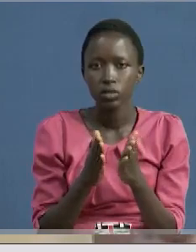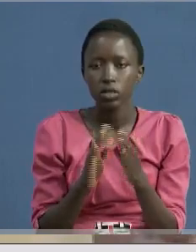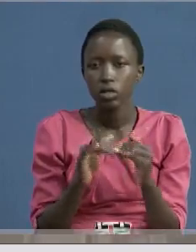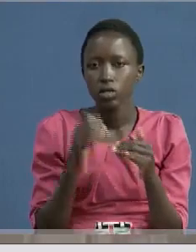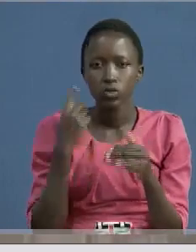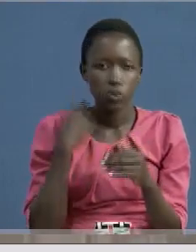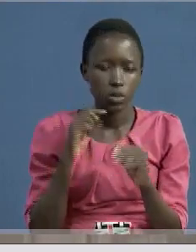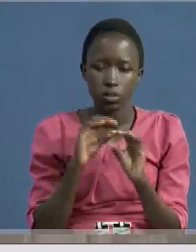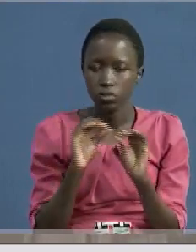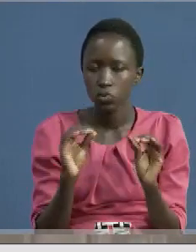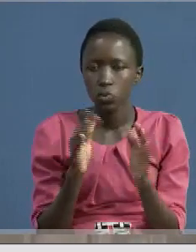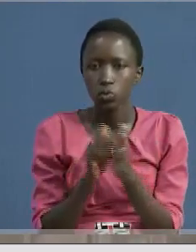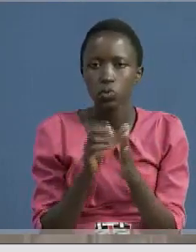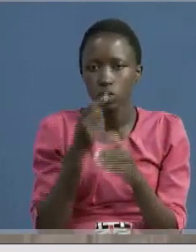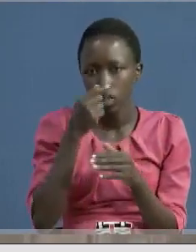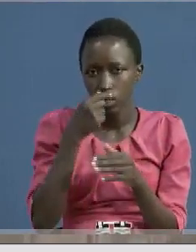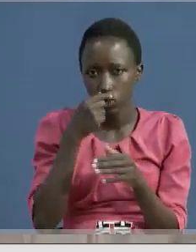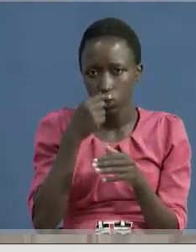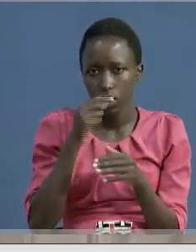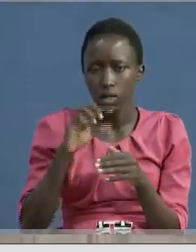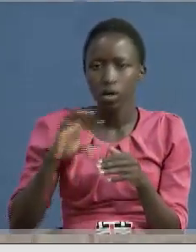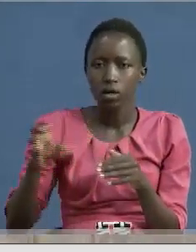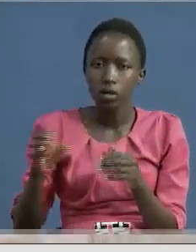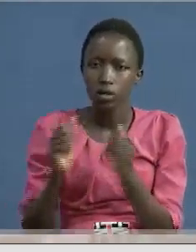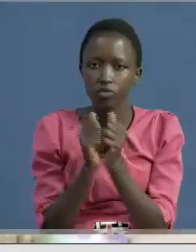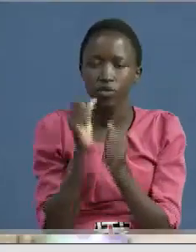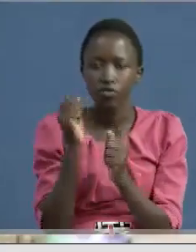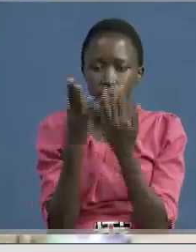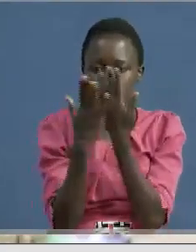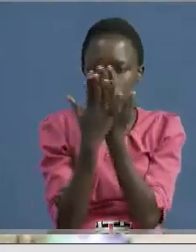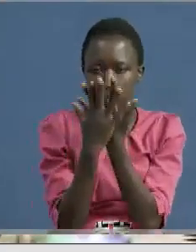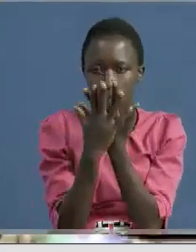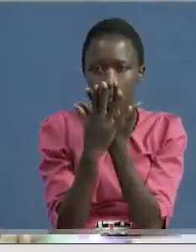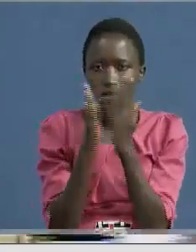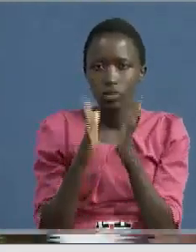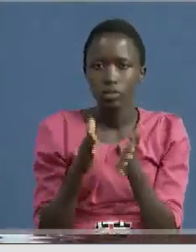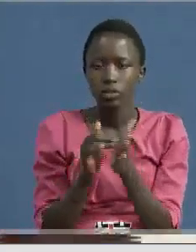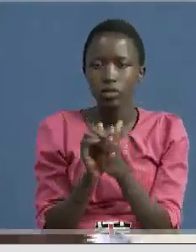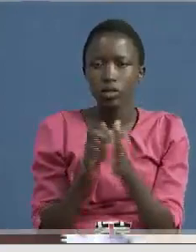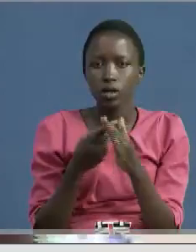around. And in Kitui County, 15 inmates are among the